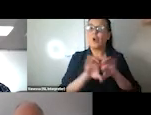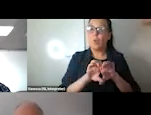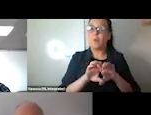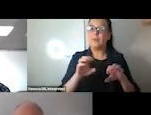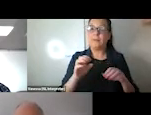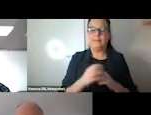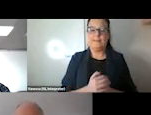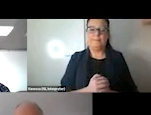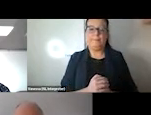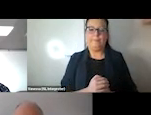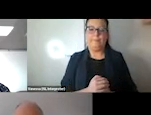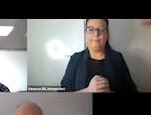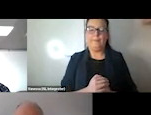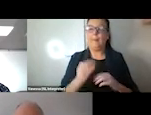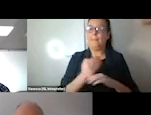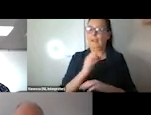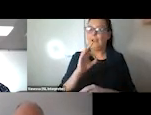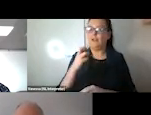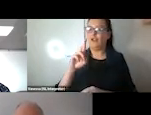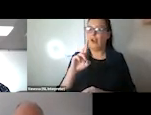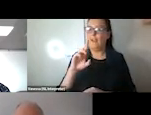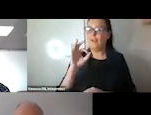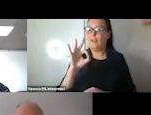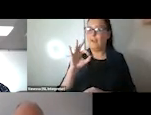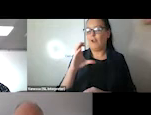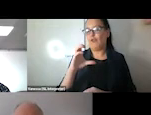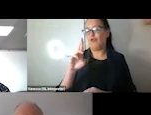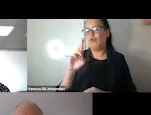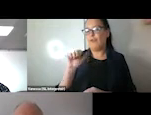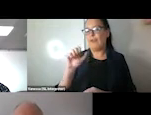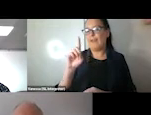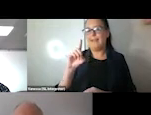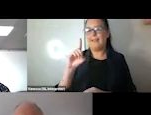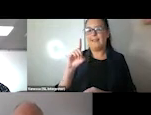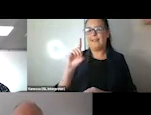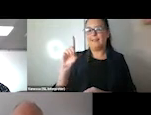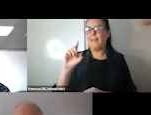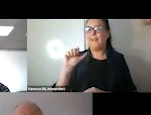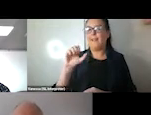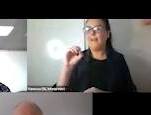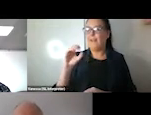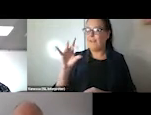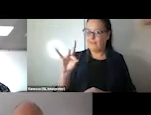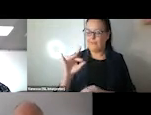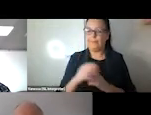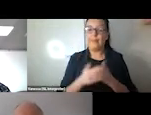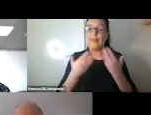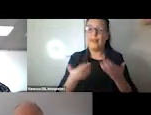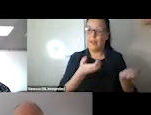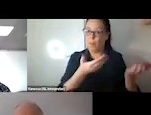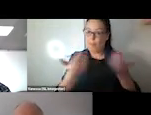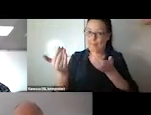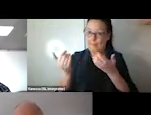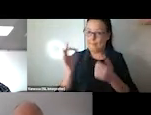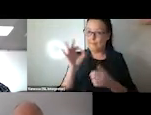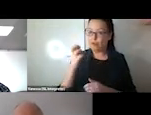I'd like to welcome now Dr. Gerard Craddock, Chief Officer of the Centre for Excellence in Universal Design at the NDA,